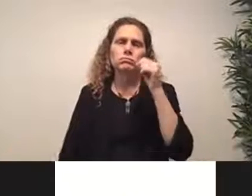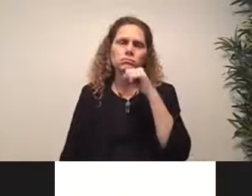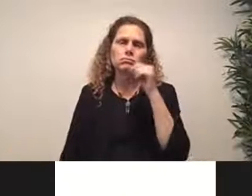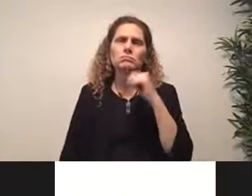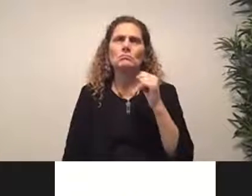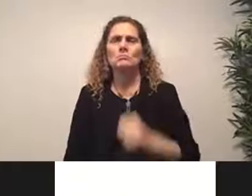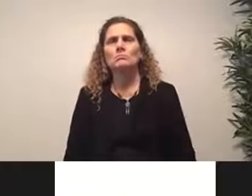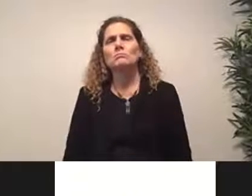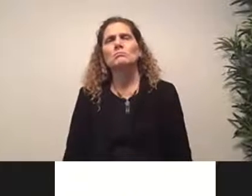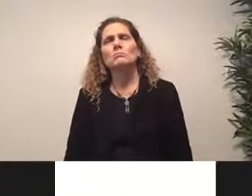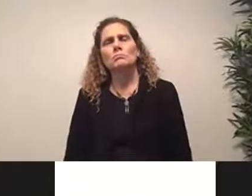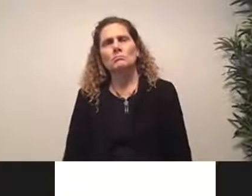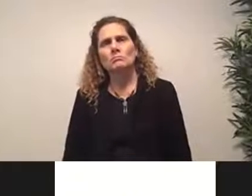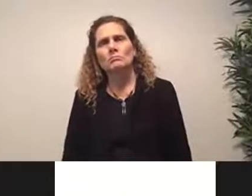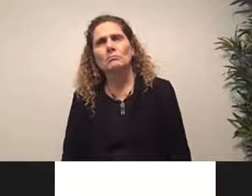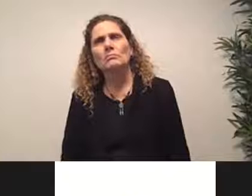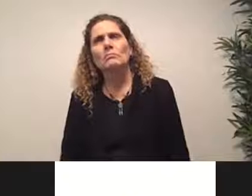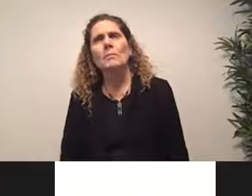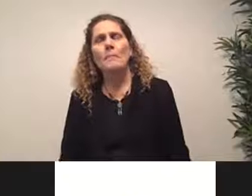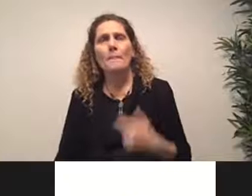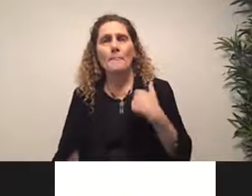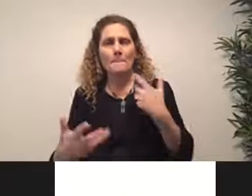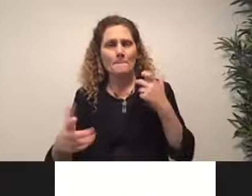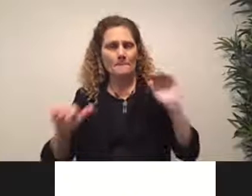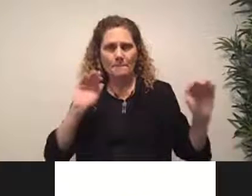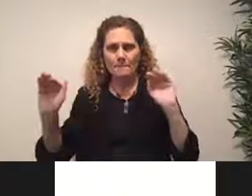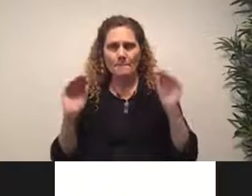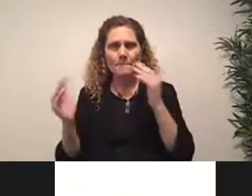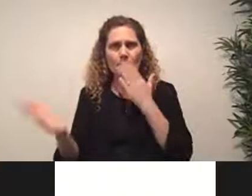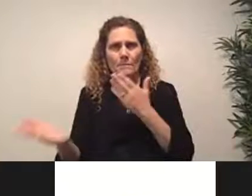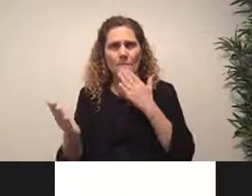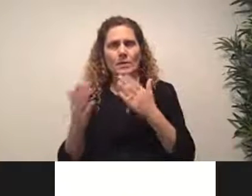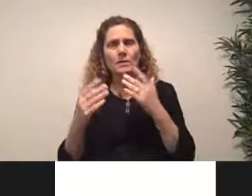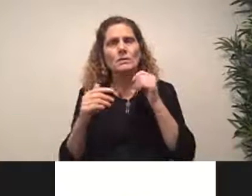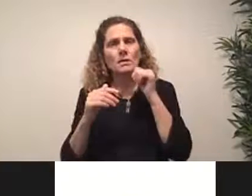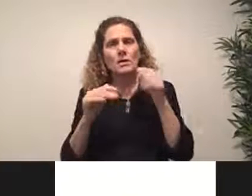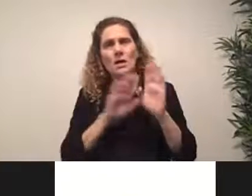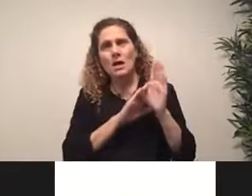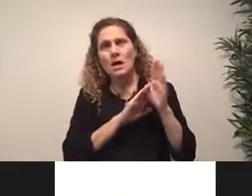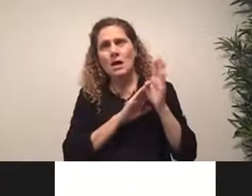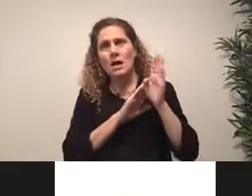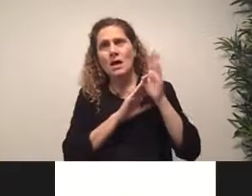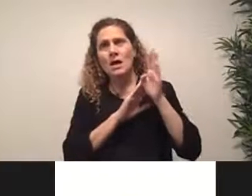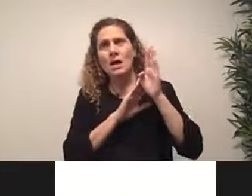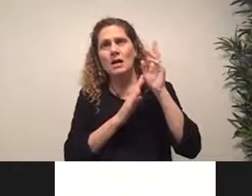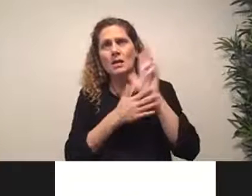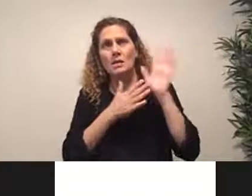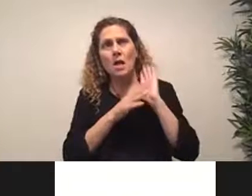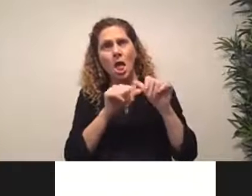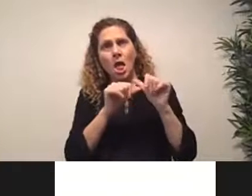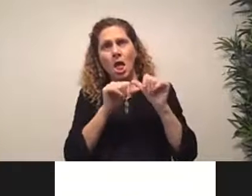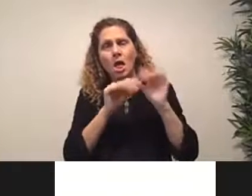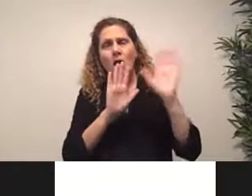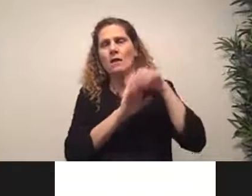experiencing the frankly unsustainable increases that we were just several weeks ago. Locally, regionally, and